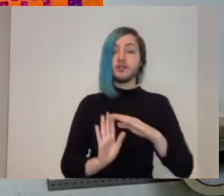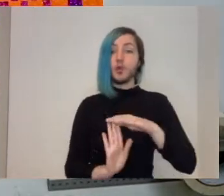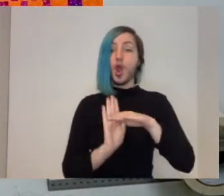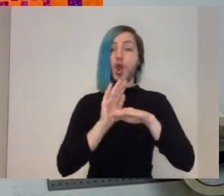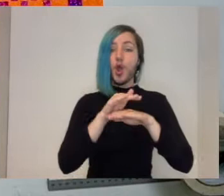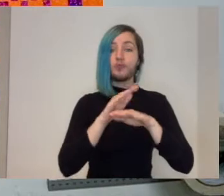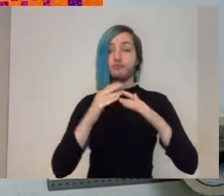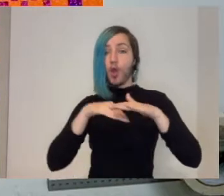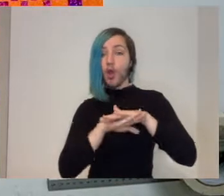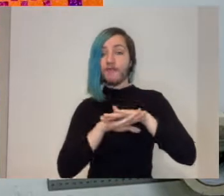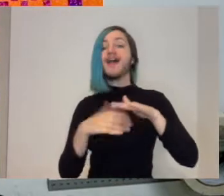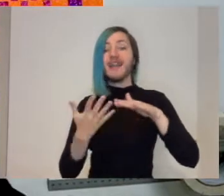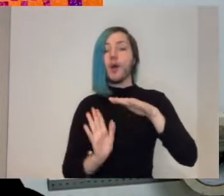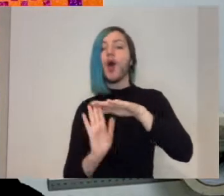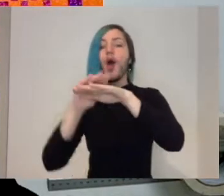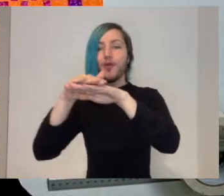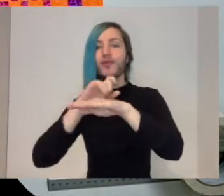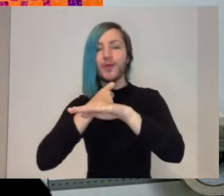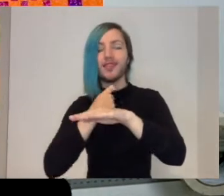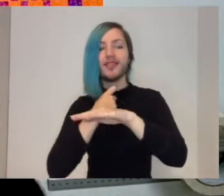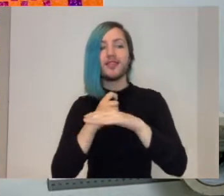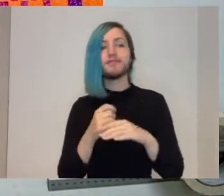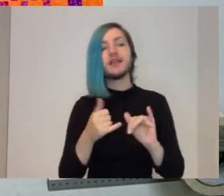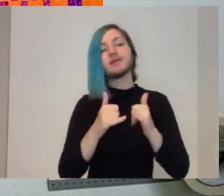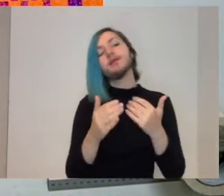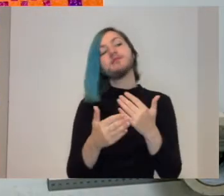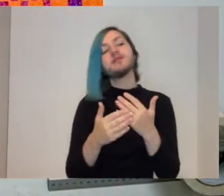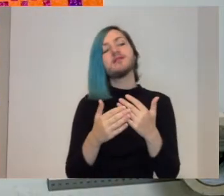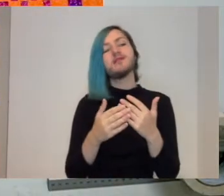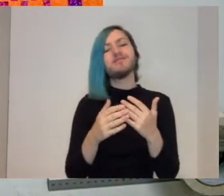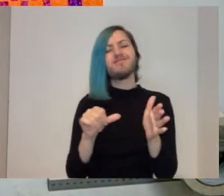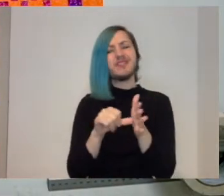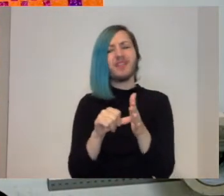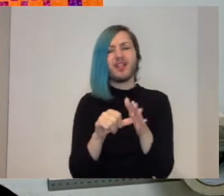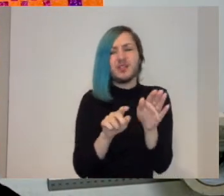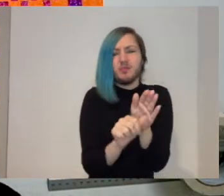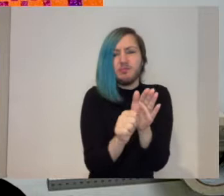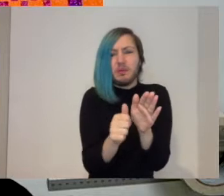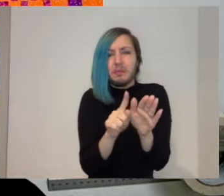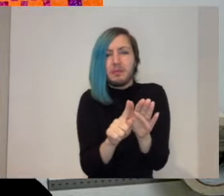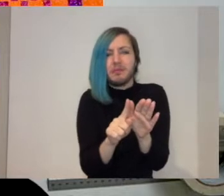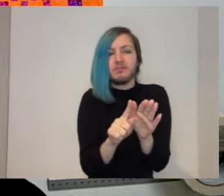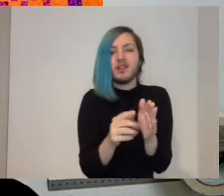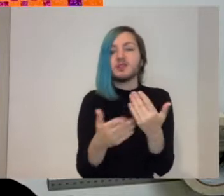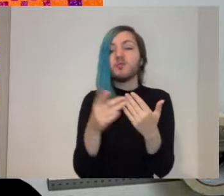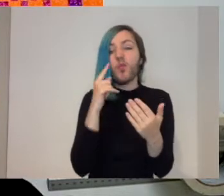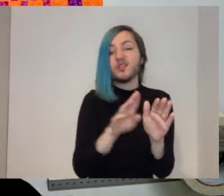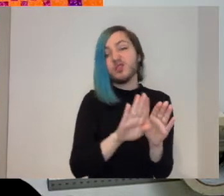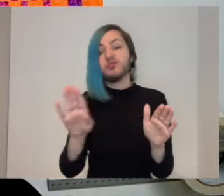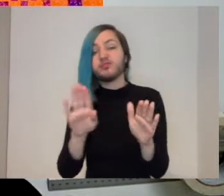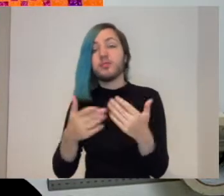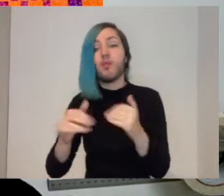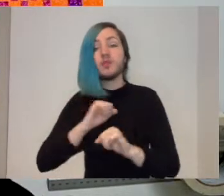for your first strip, this time you're going to go on top. Sometimes it's easier, rather than trying to do it right next door, to do it along a bit where